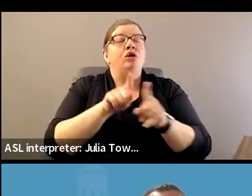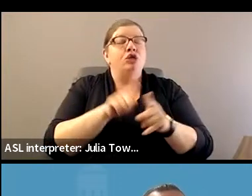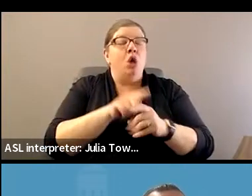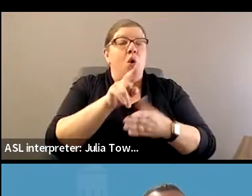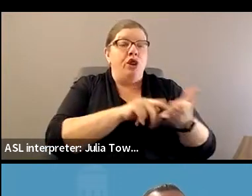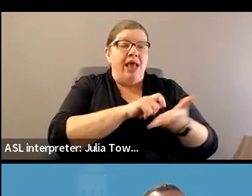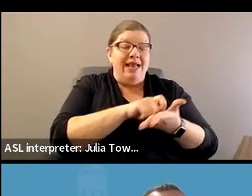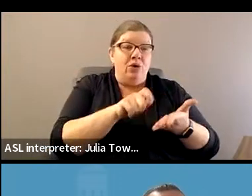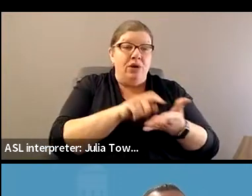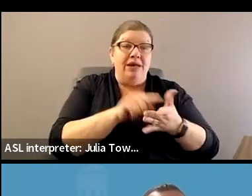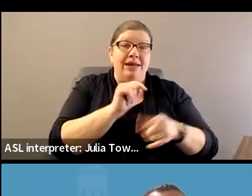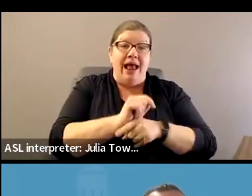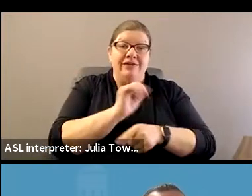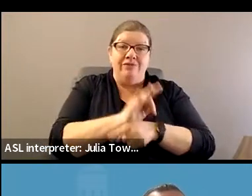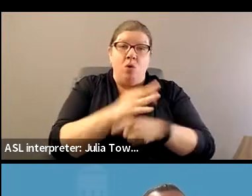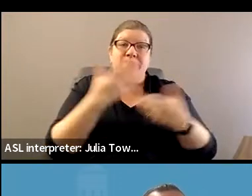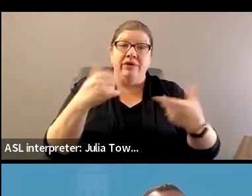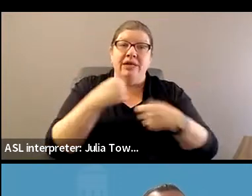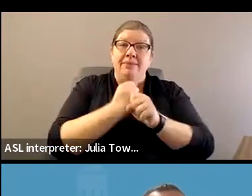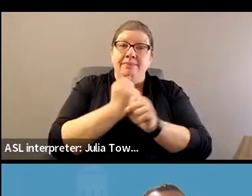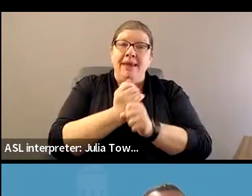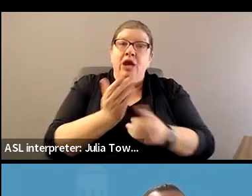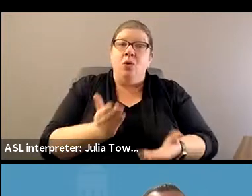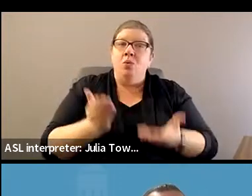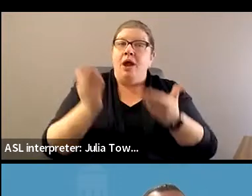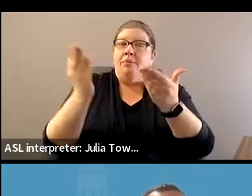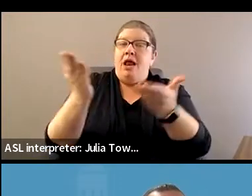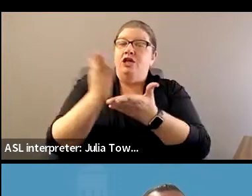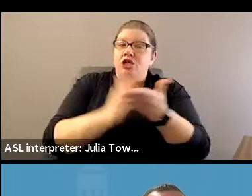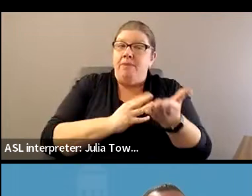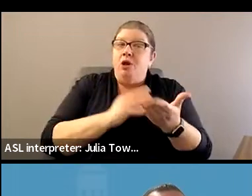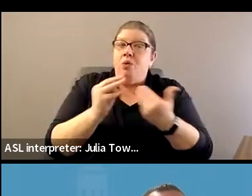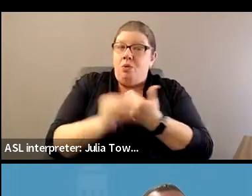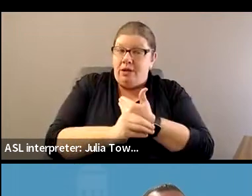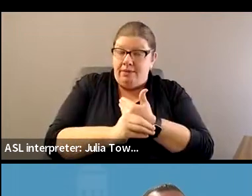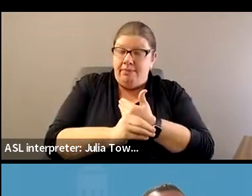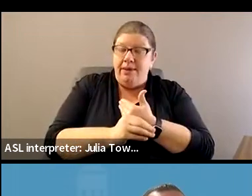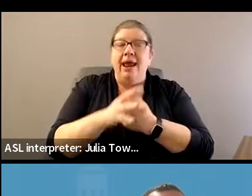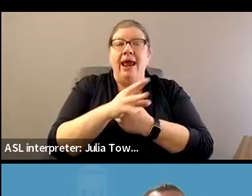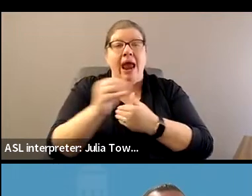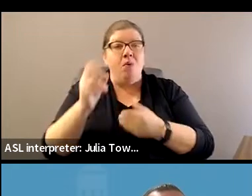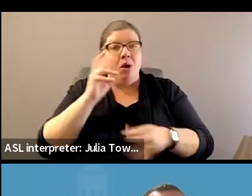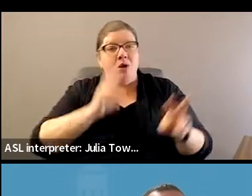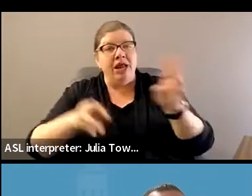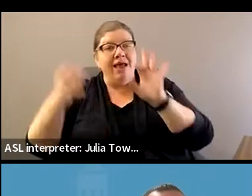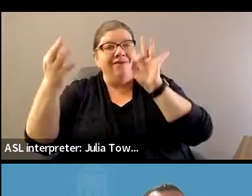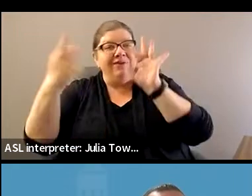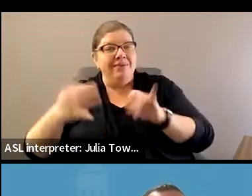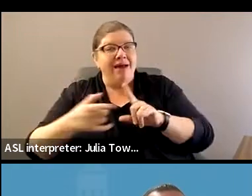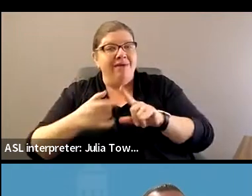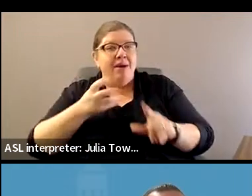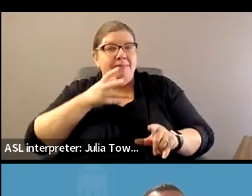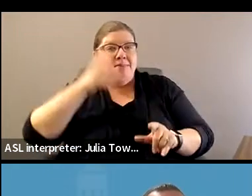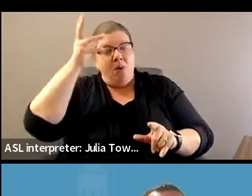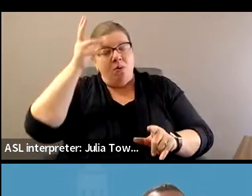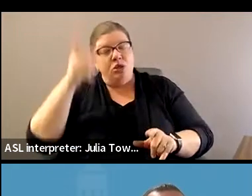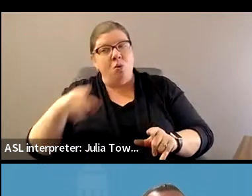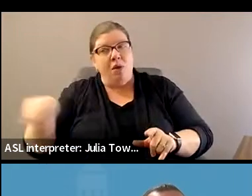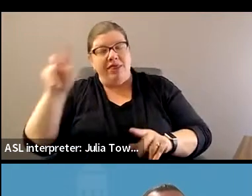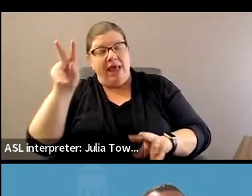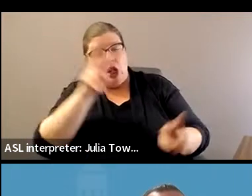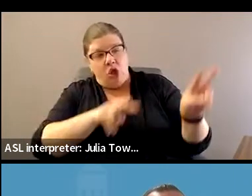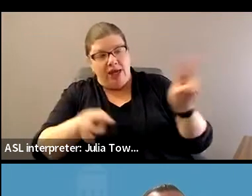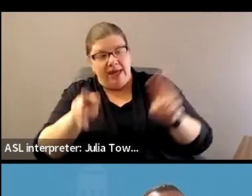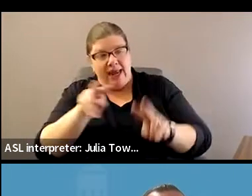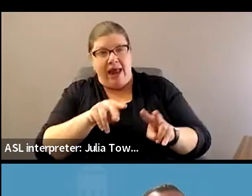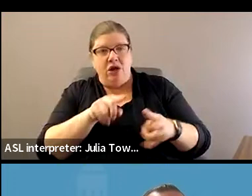recommendations on some of the curricula, and we will also be looking at the feedback we receive from parents once they look at the